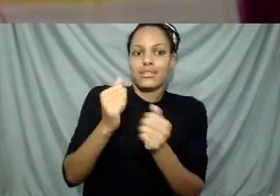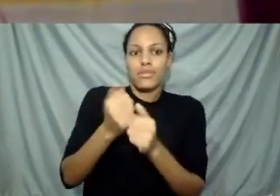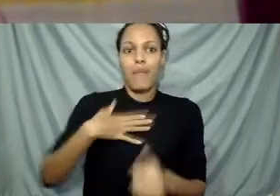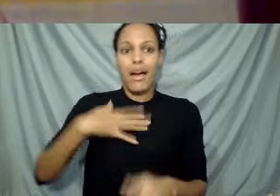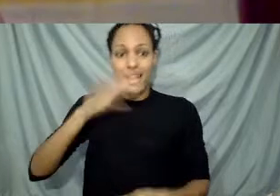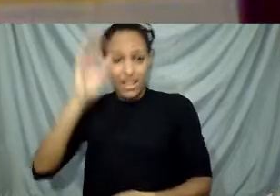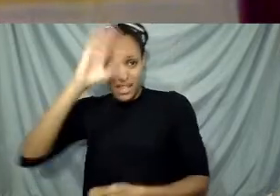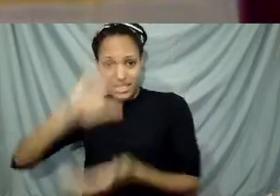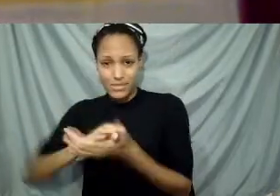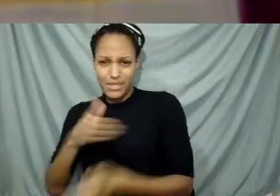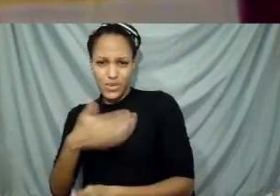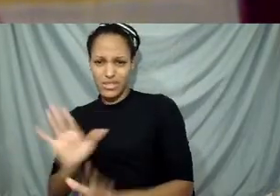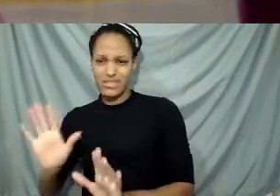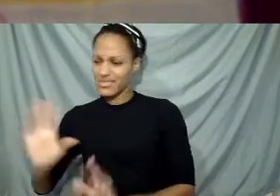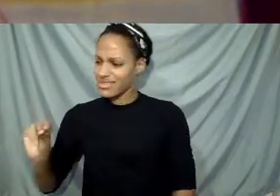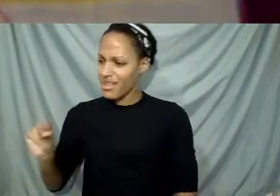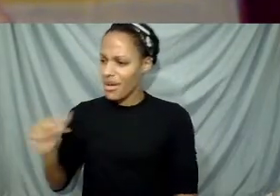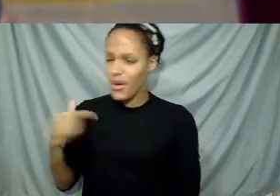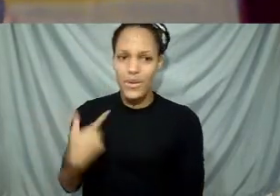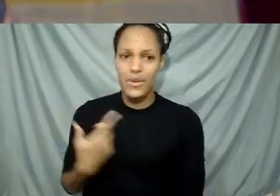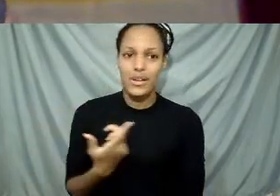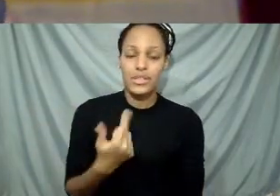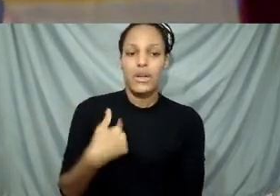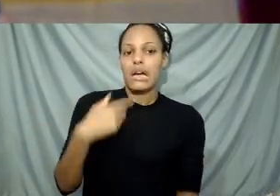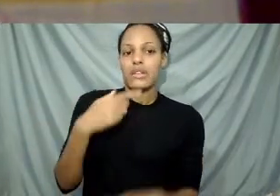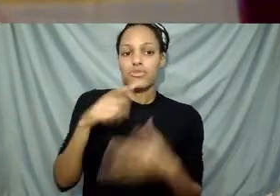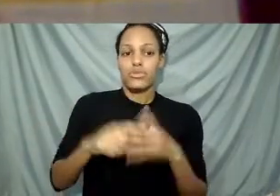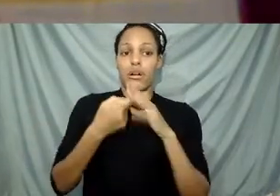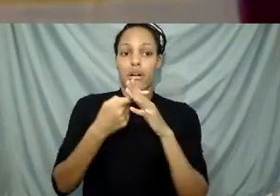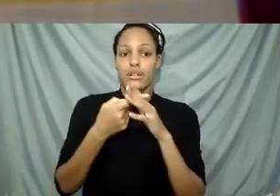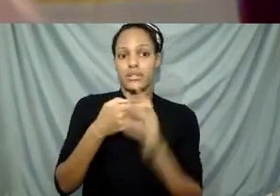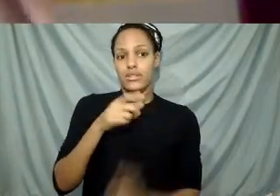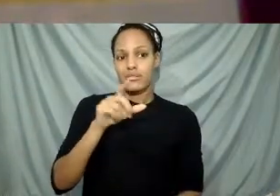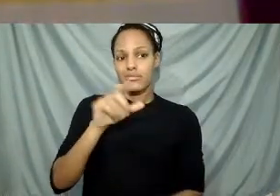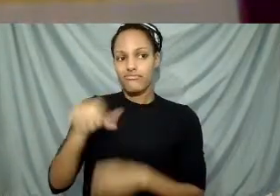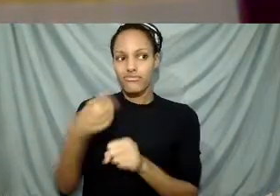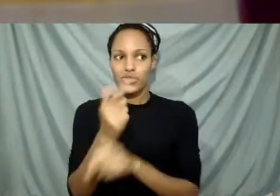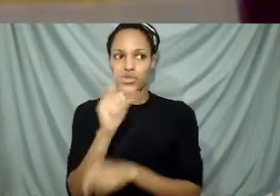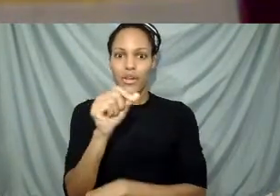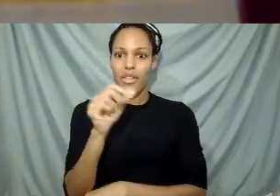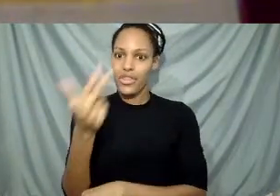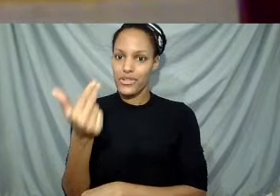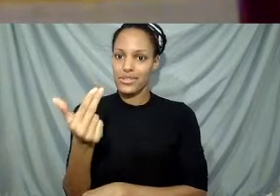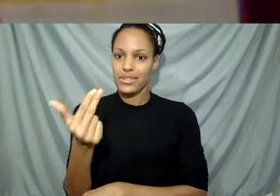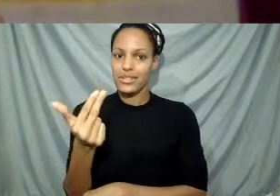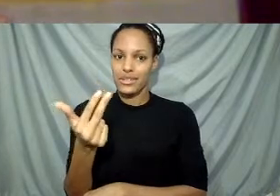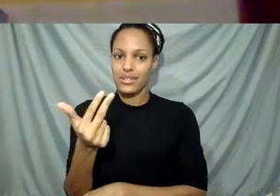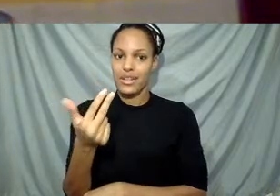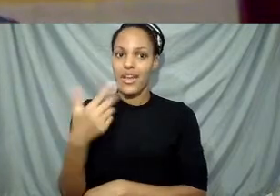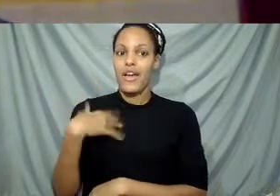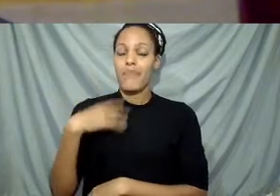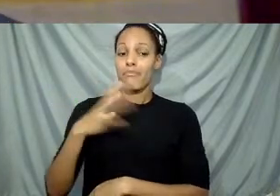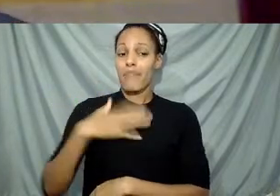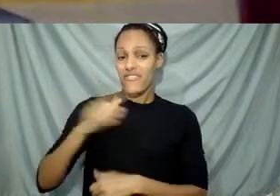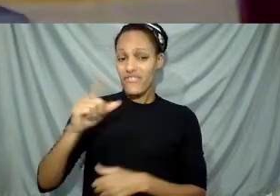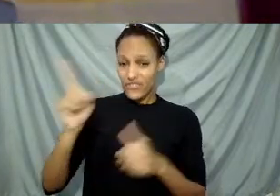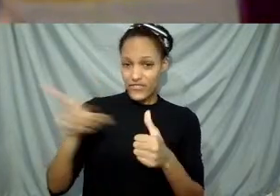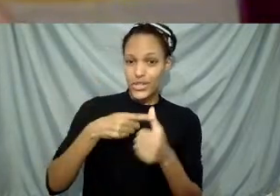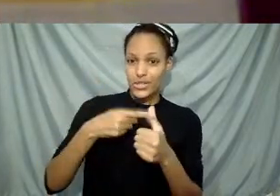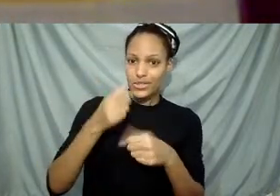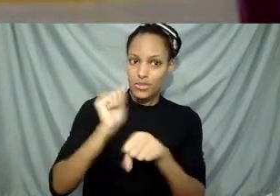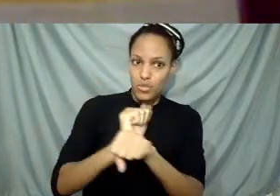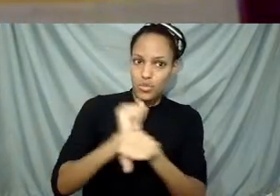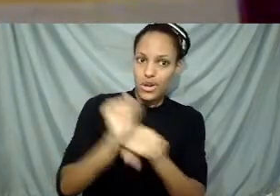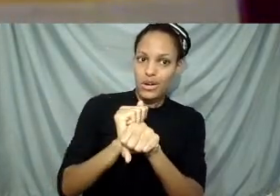to his music. And in 2013, I put my first work out there on a professional stage at Roulette